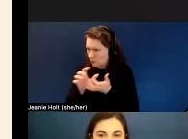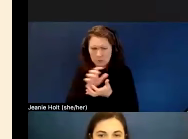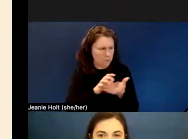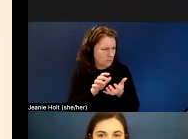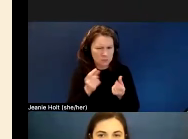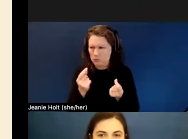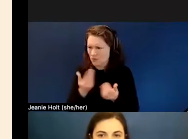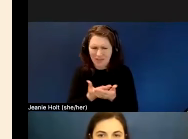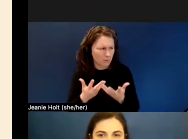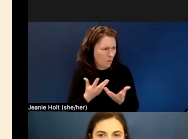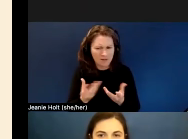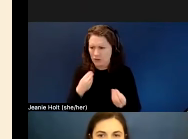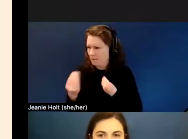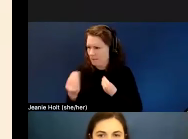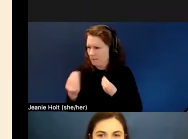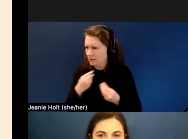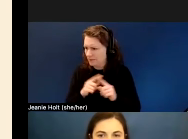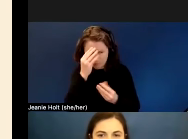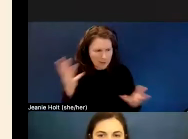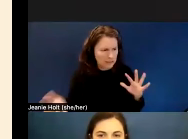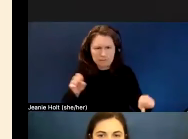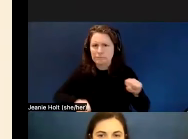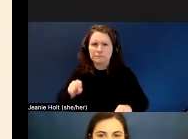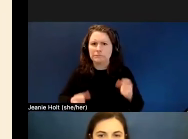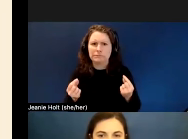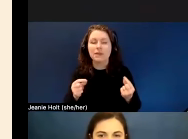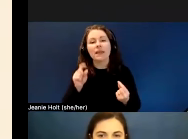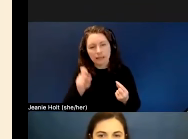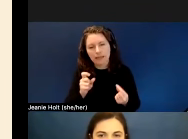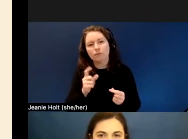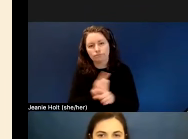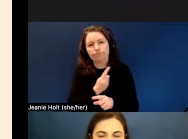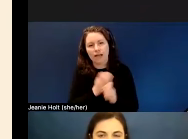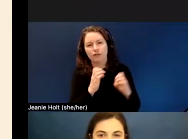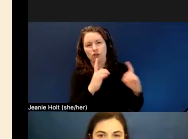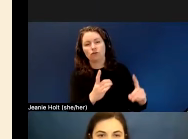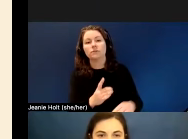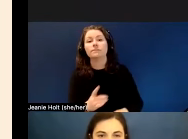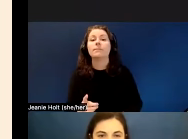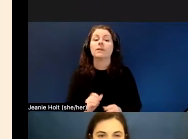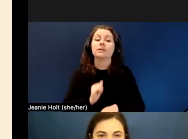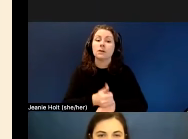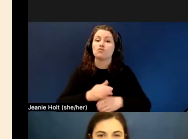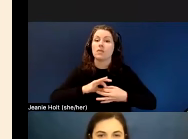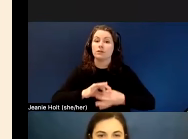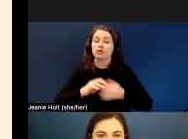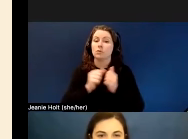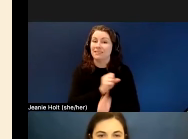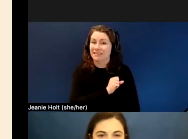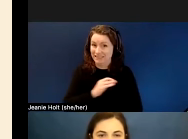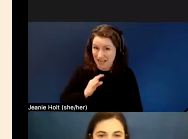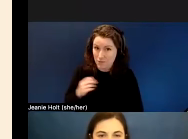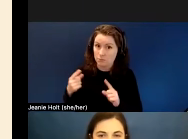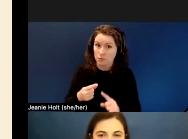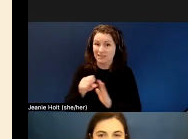about the facts that they're given and need that education. building those relationships with staff, especially in states like